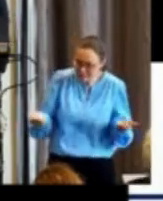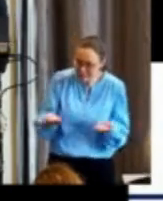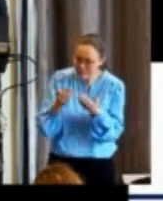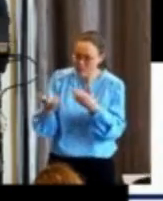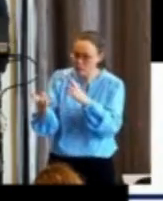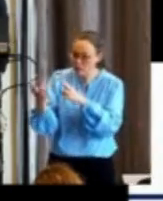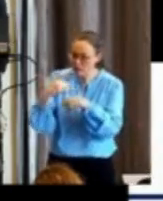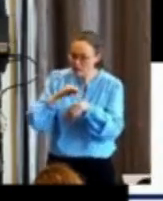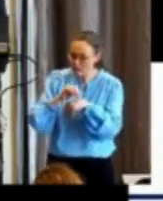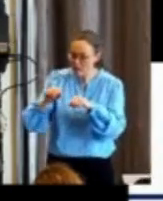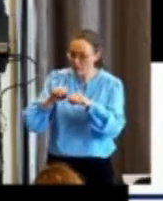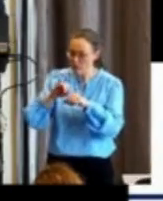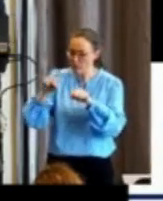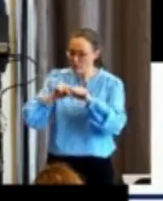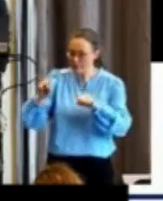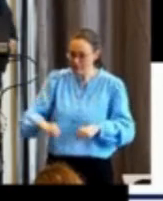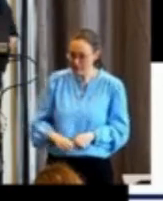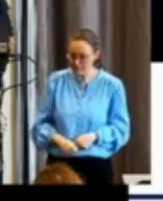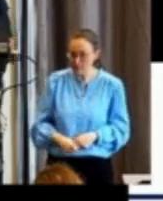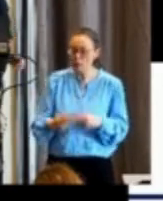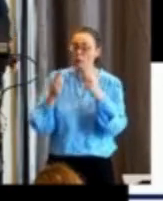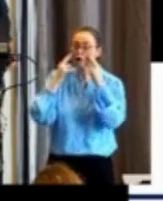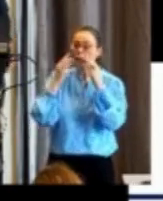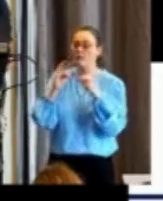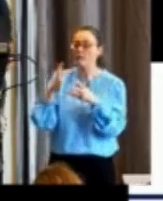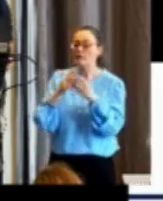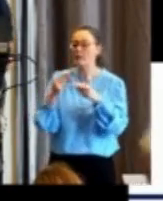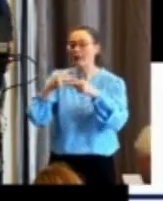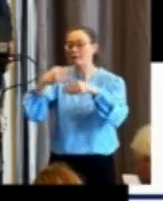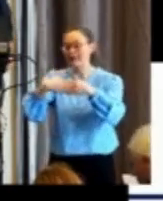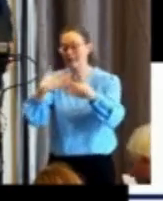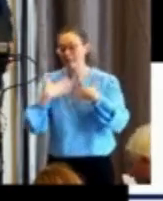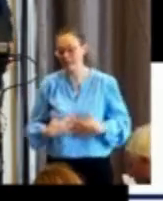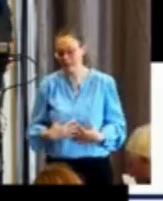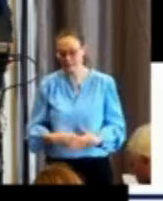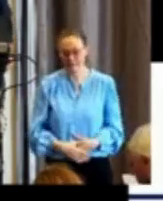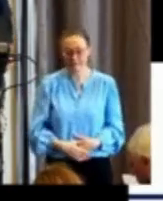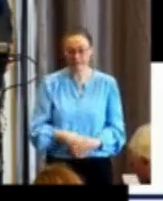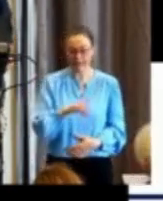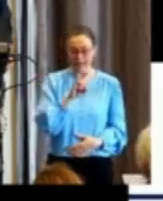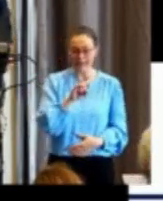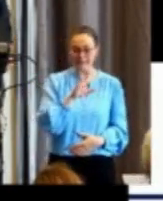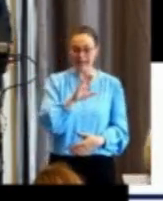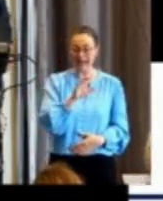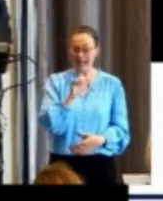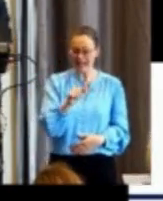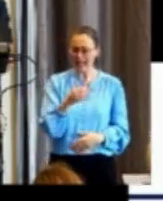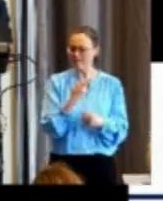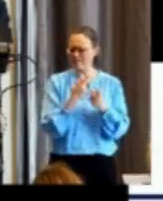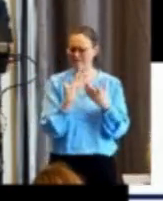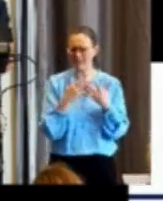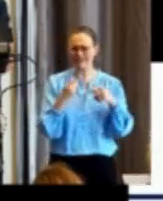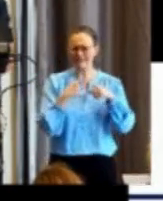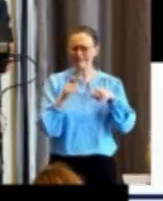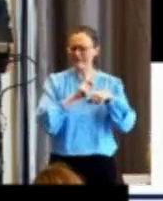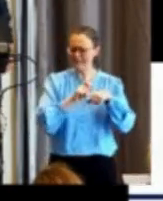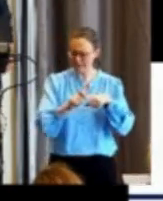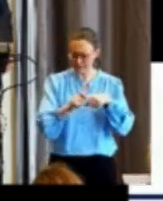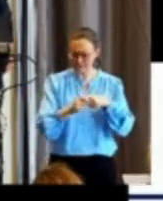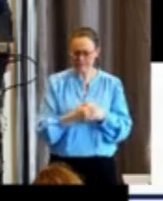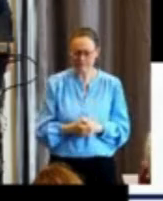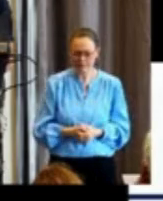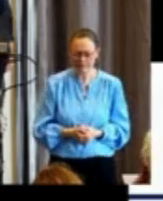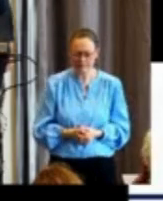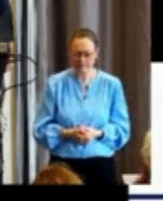they should be, usually, something that's not from ourselves. So HLA genes have lots of different subtypes,